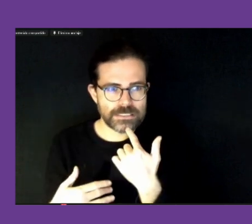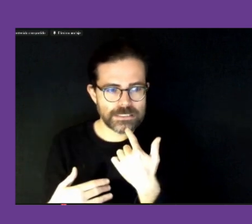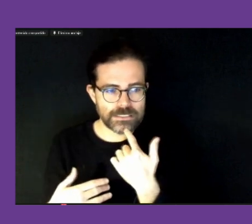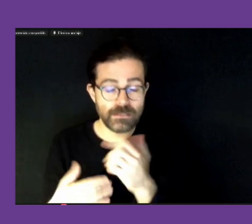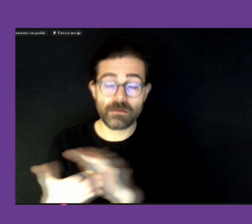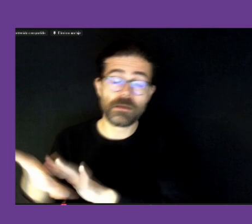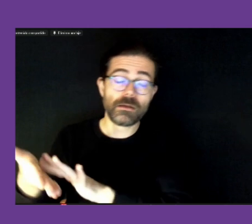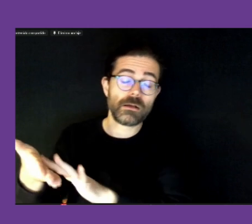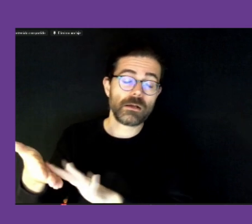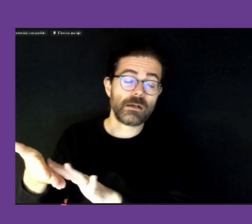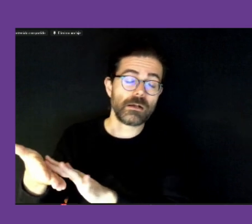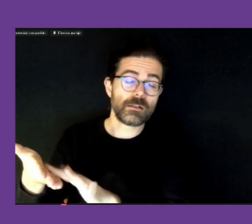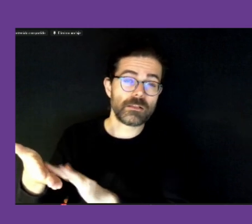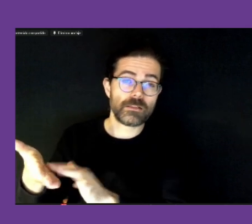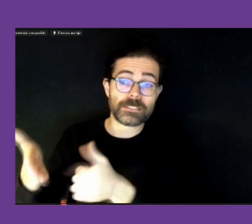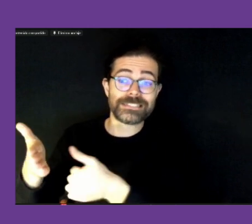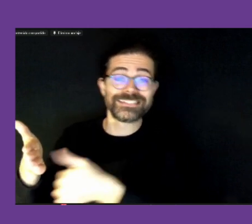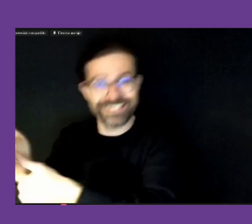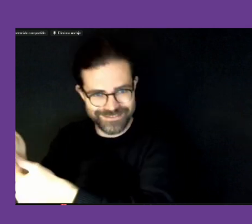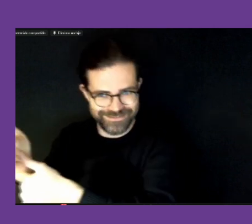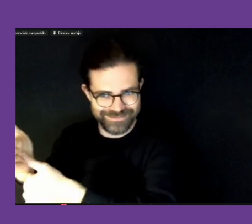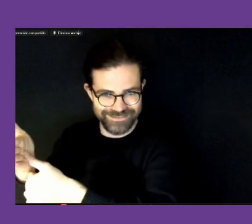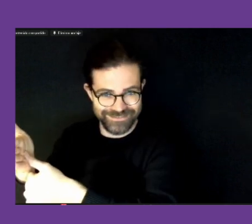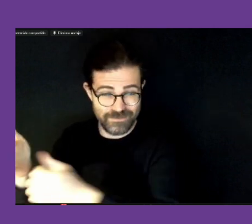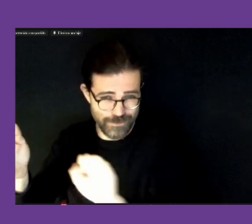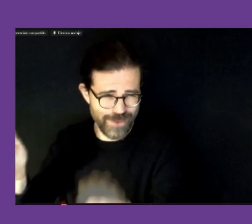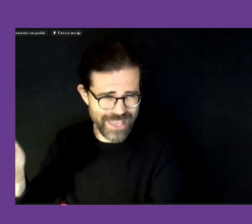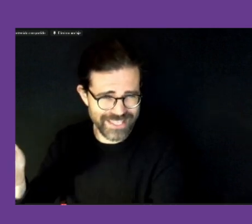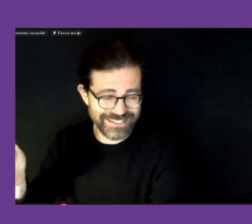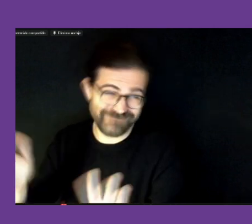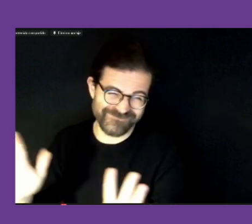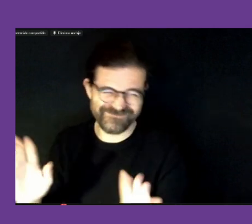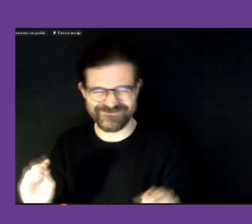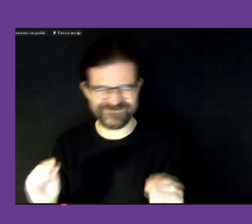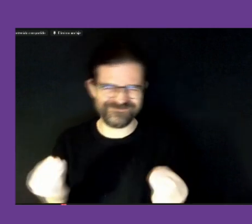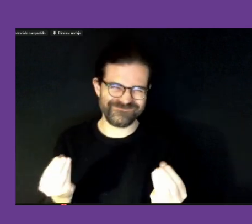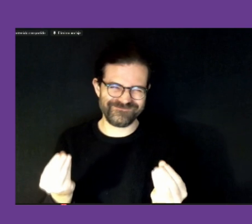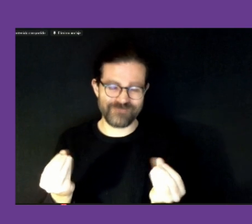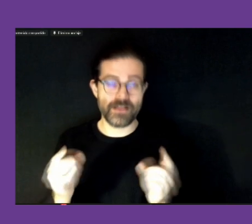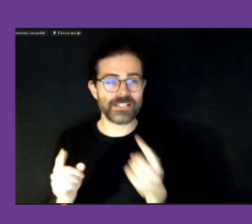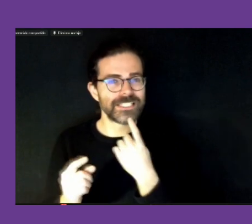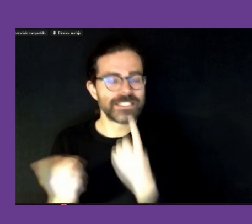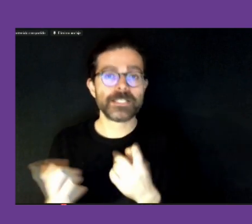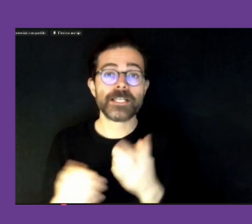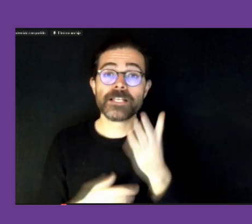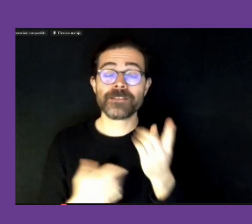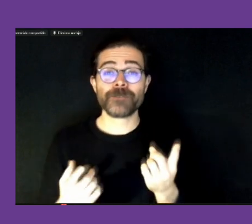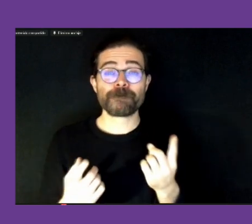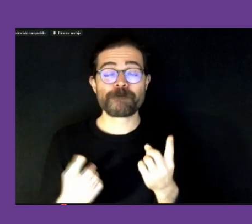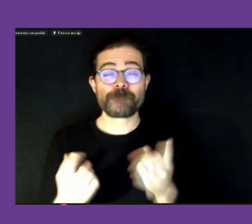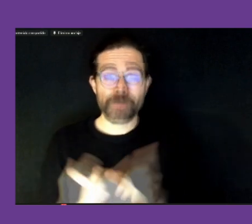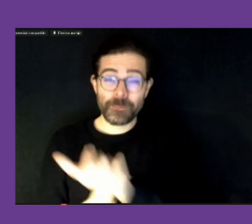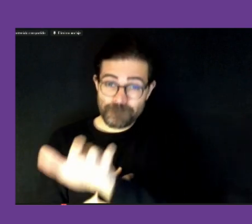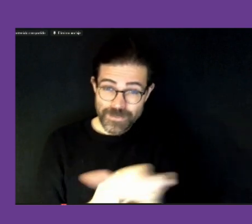that you don't want to go. So all these kind of details, all these kind of lived experiences of persons with